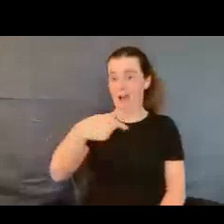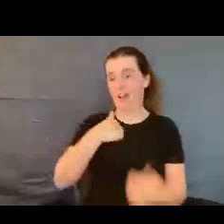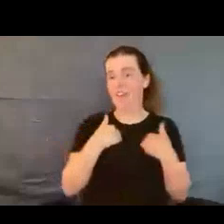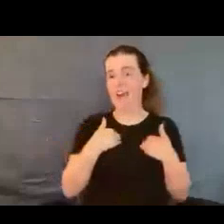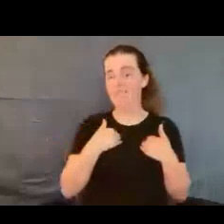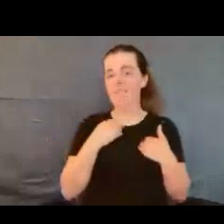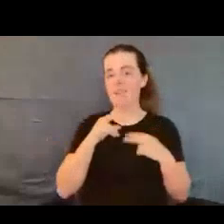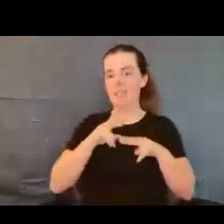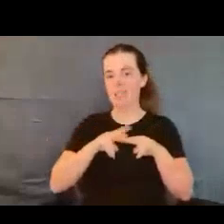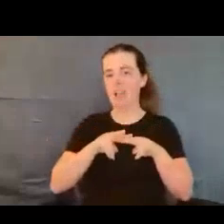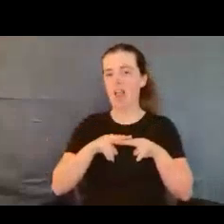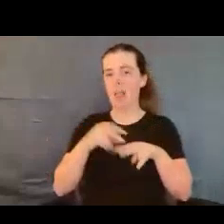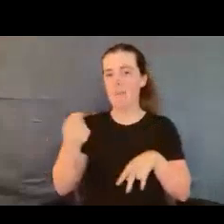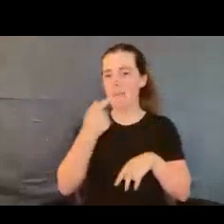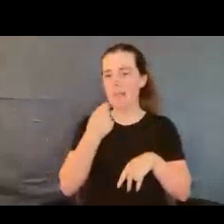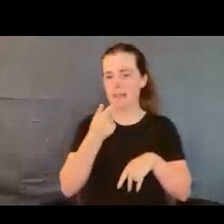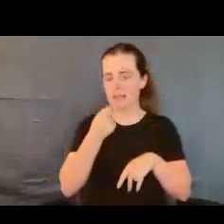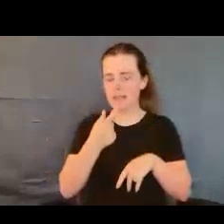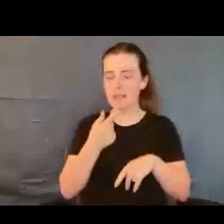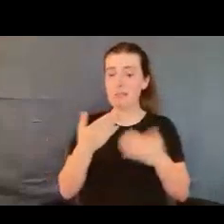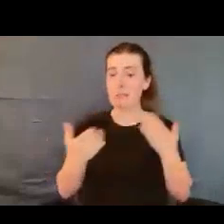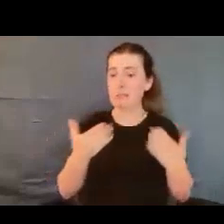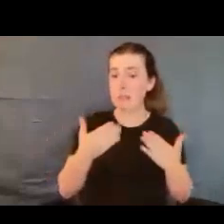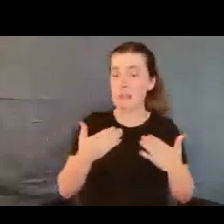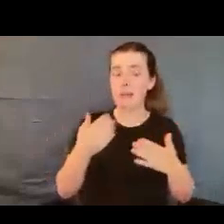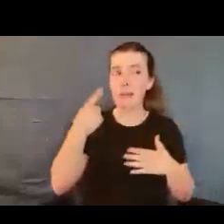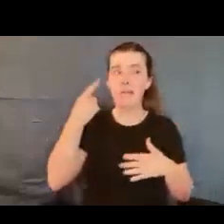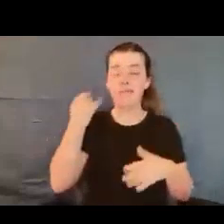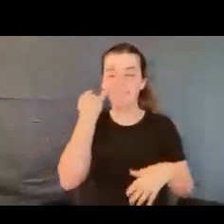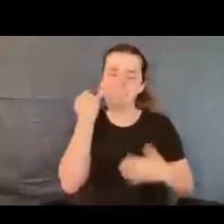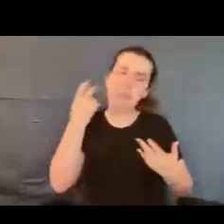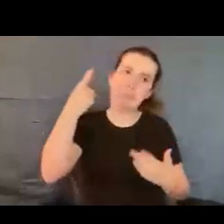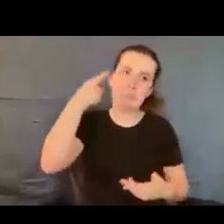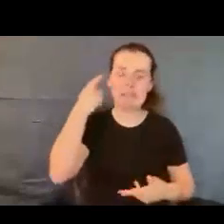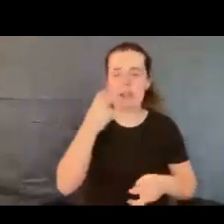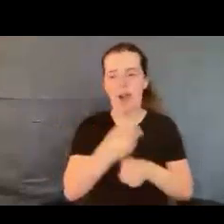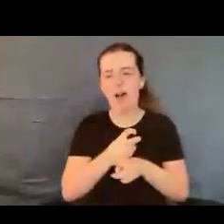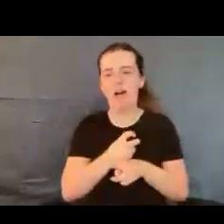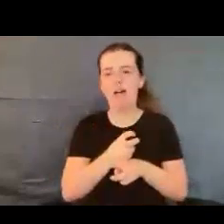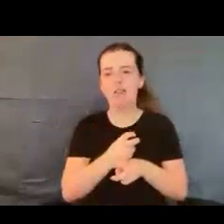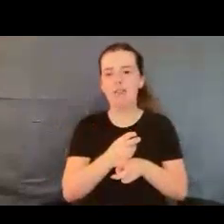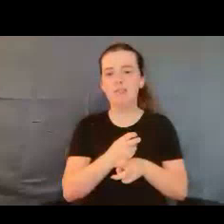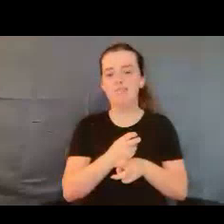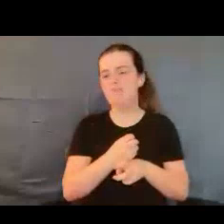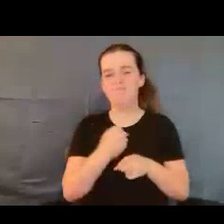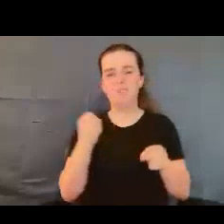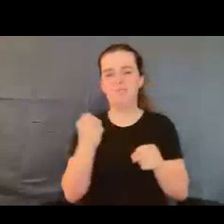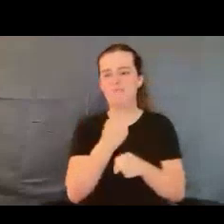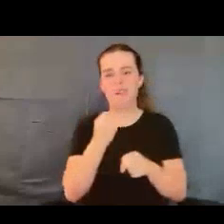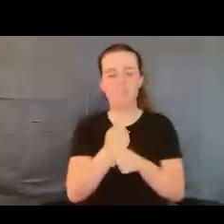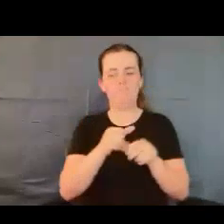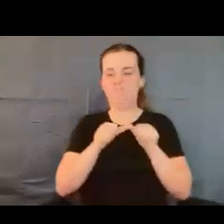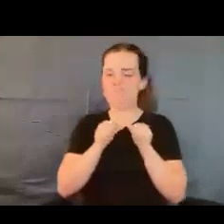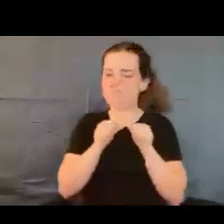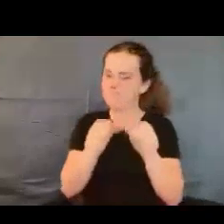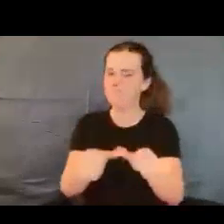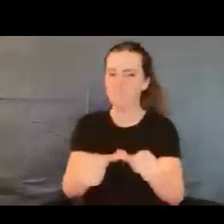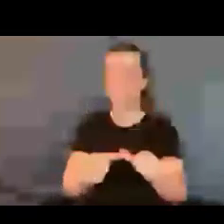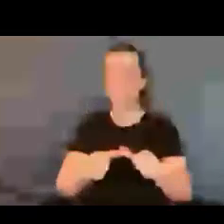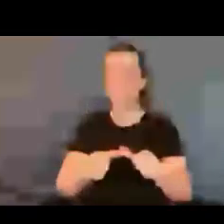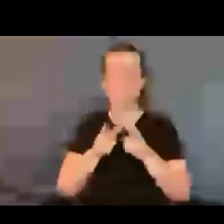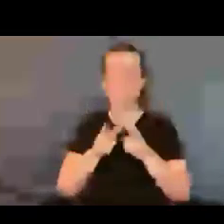also, and this can be a little bit mentally harder, but if you start cramping in your legs, sometimes I just find like fight through and start running again. Just get into your normal